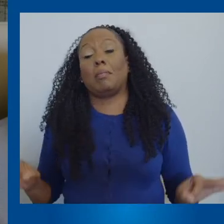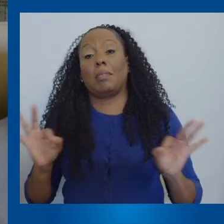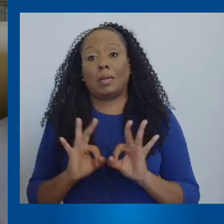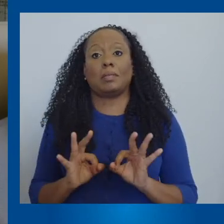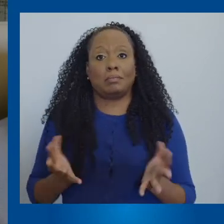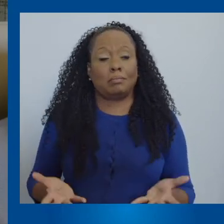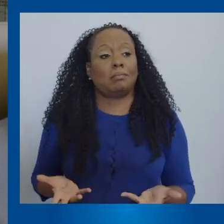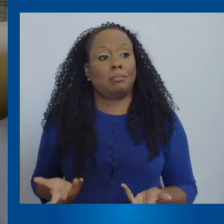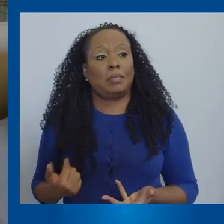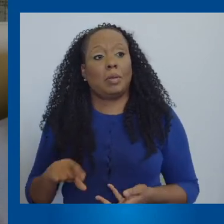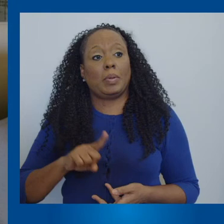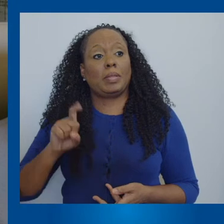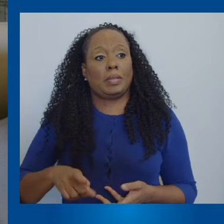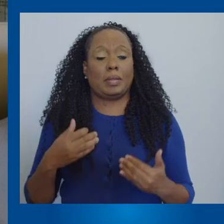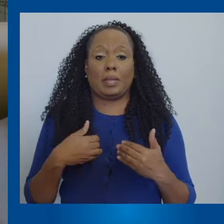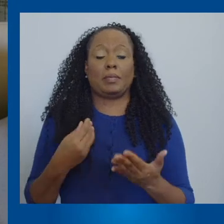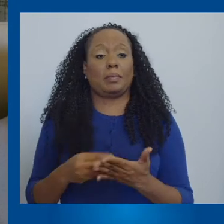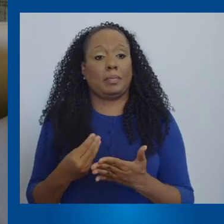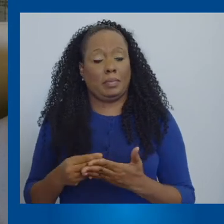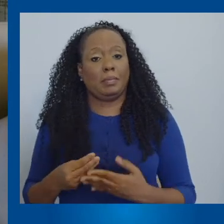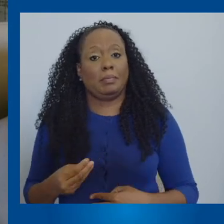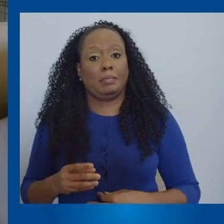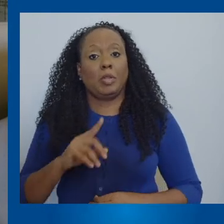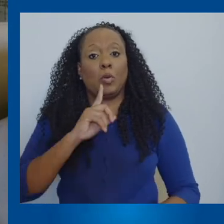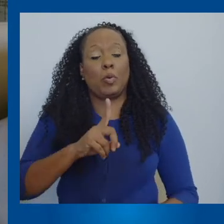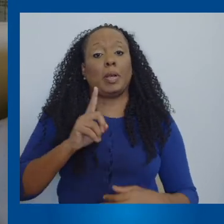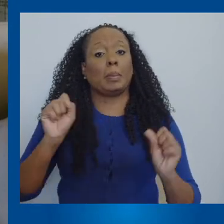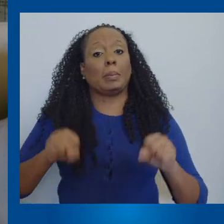and we need to have this to be able to implement